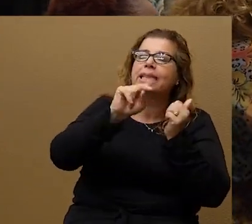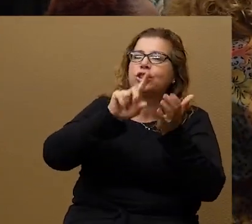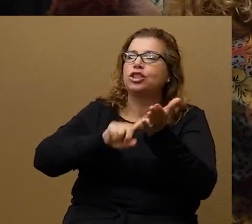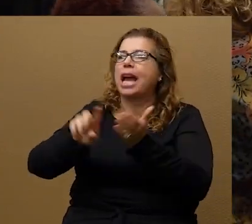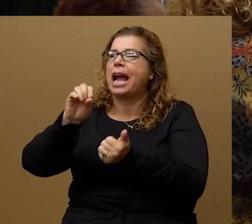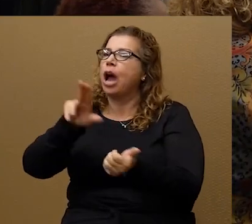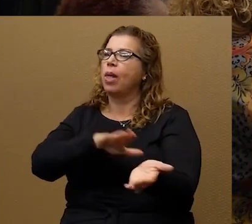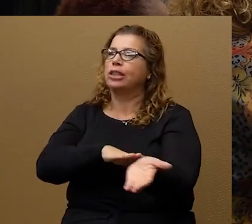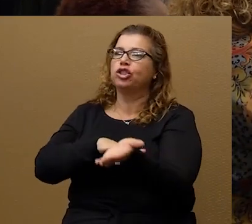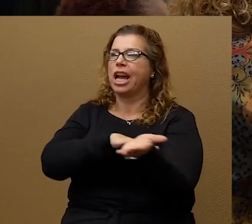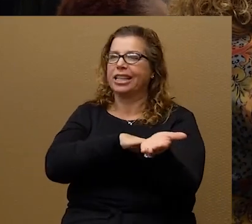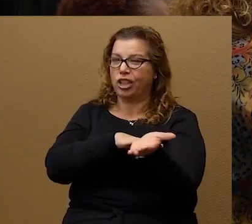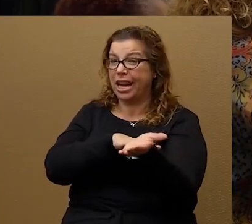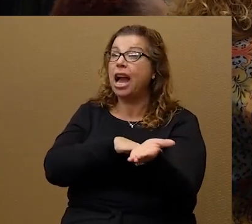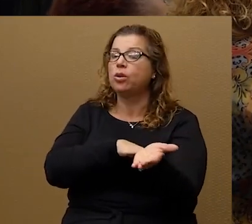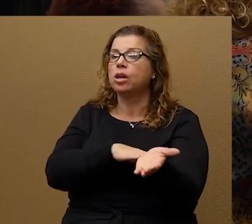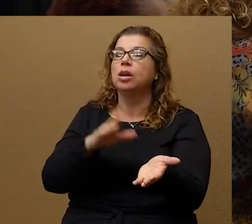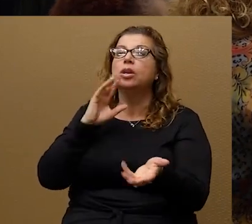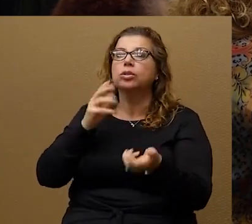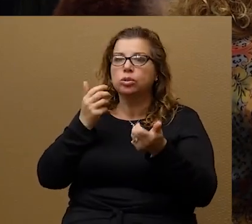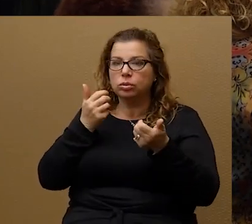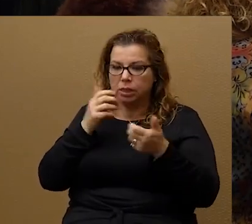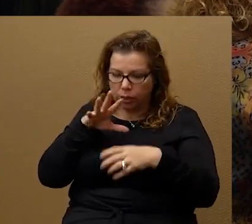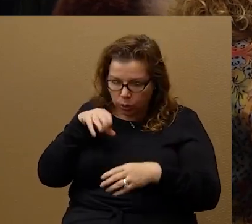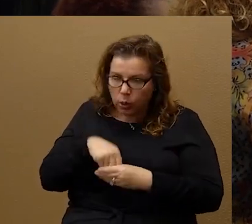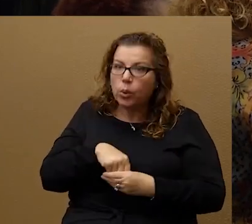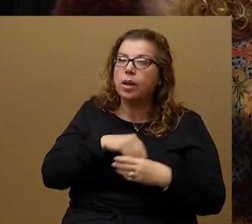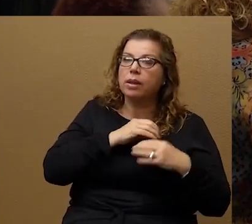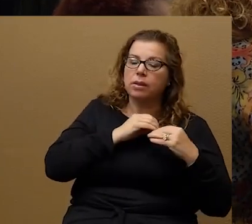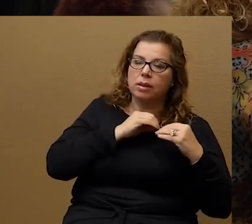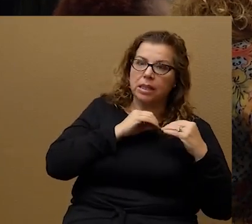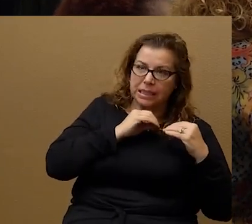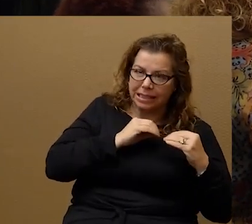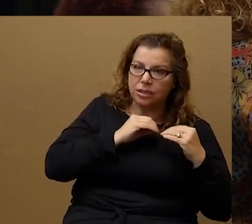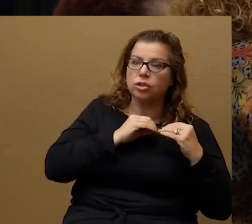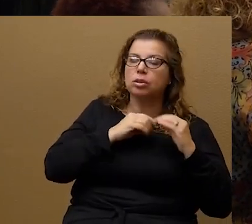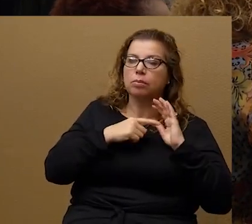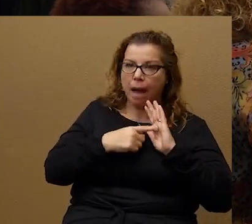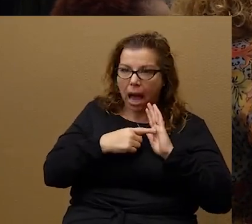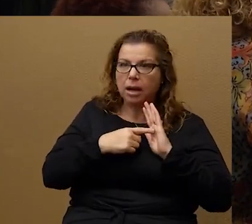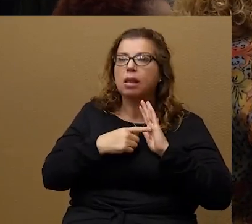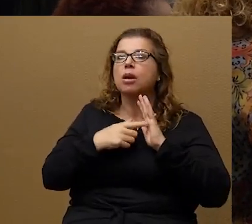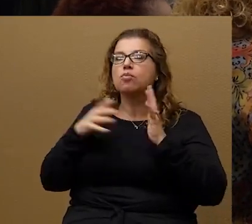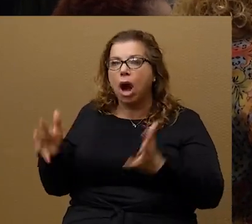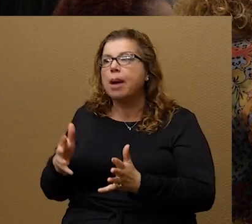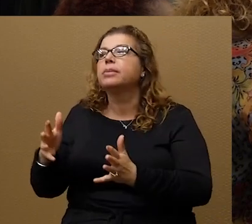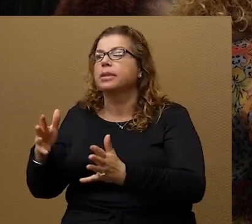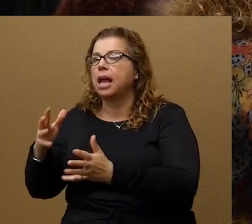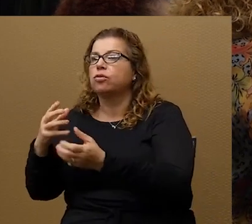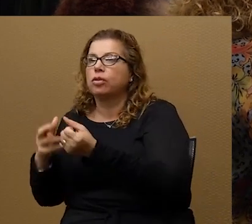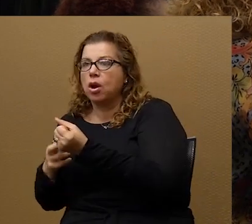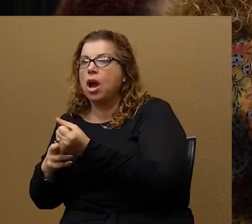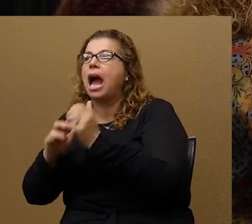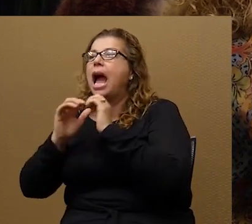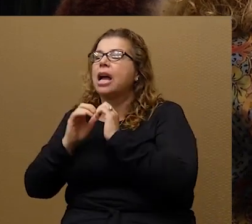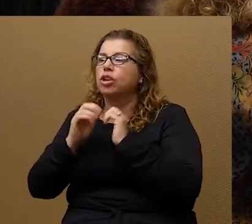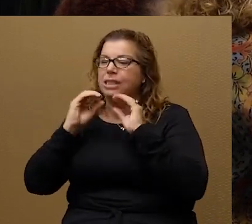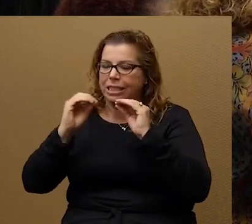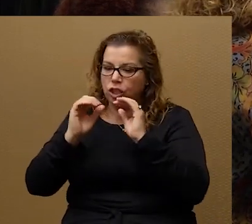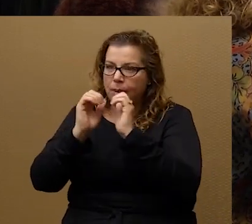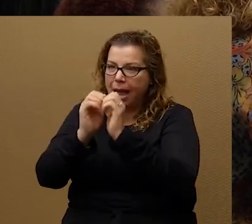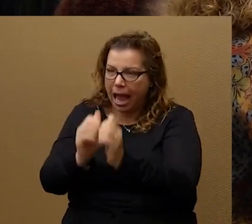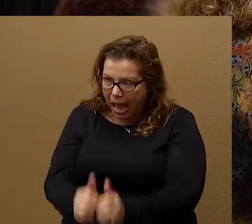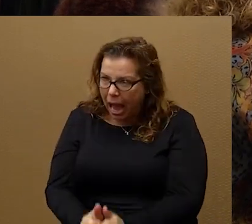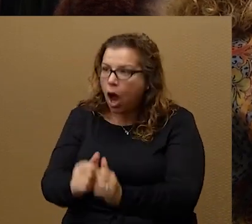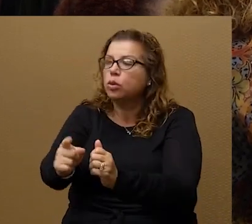as part of the teach, model, prompt, reinforce. So you're teaching the student, how do I request attention appropriately? And so that's